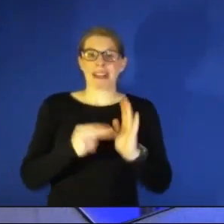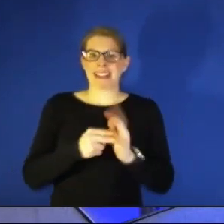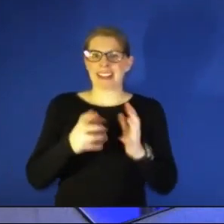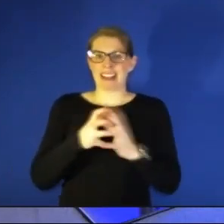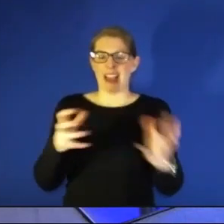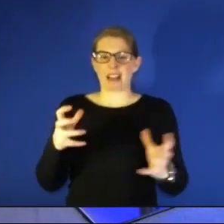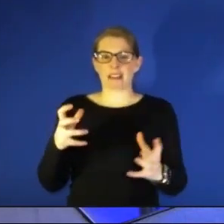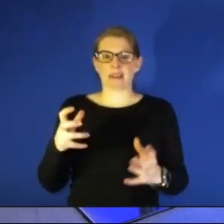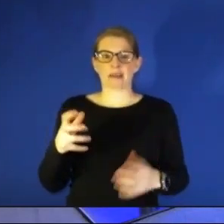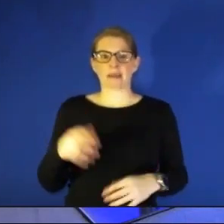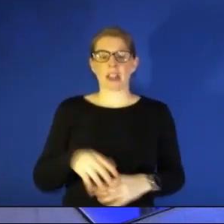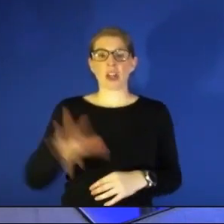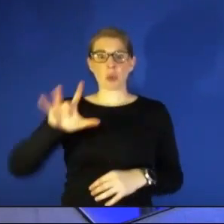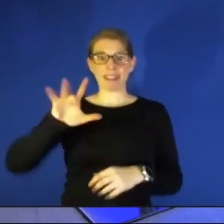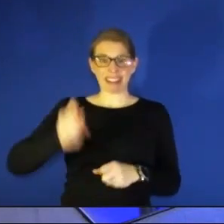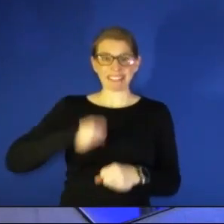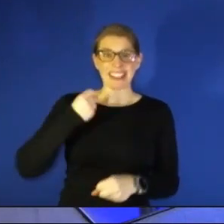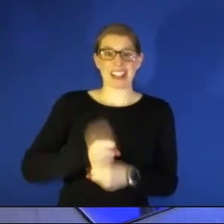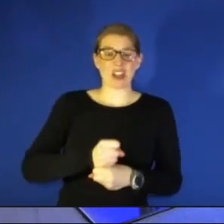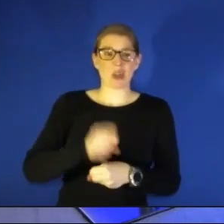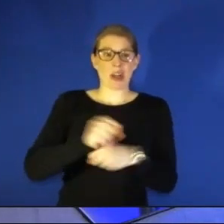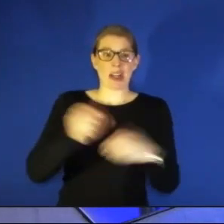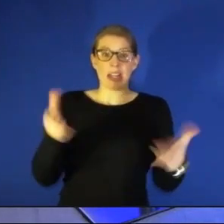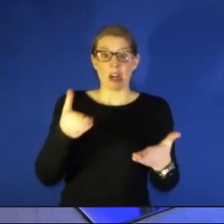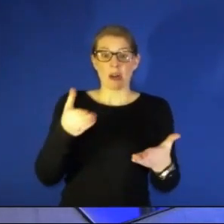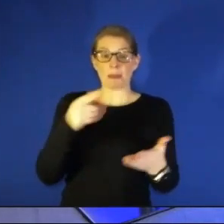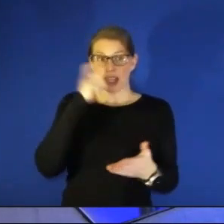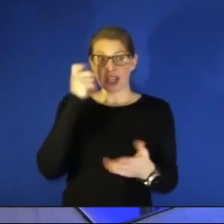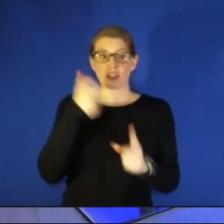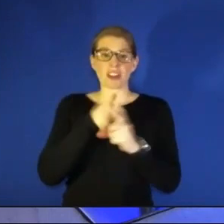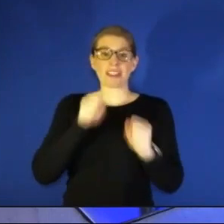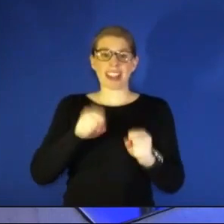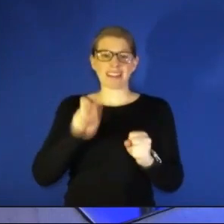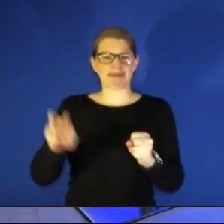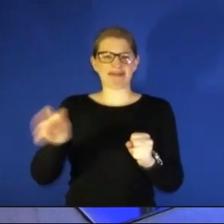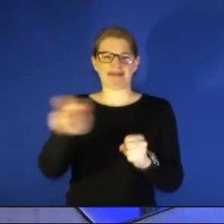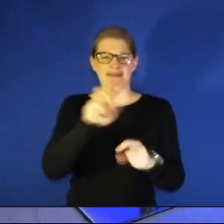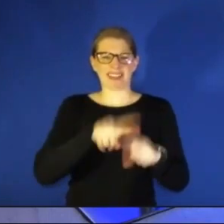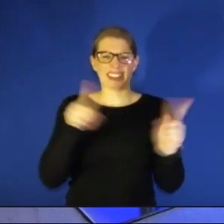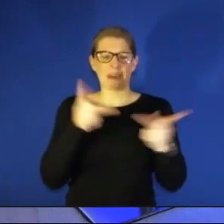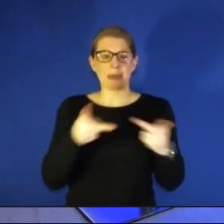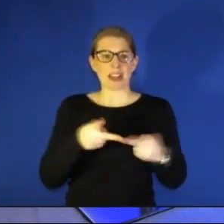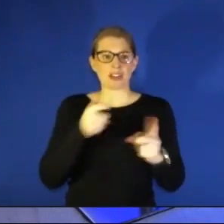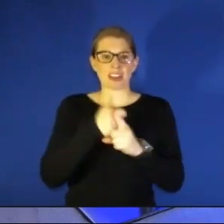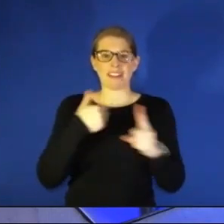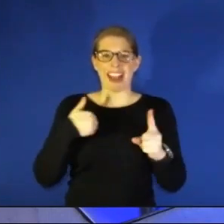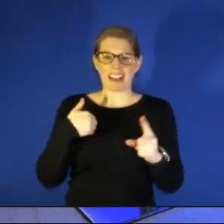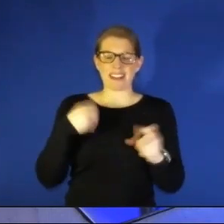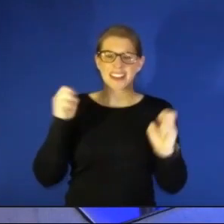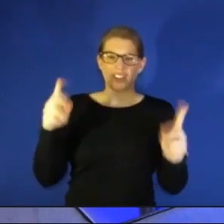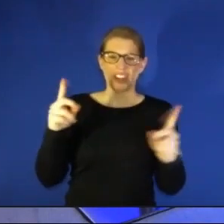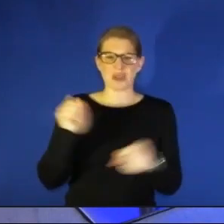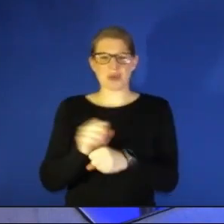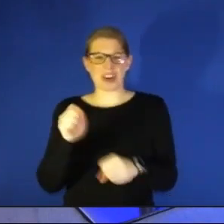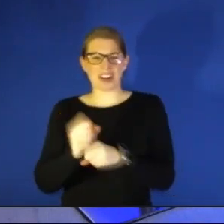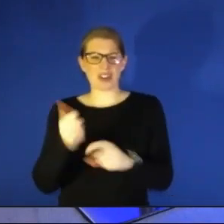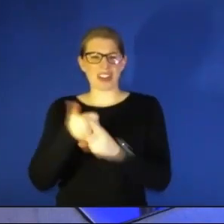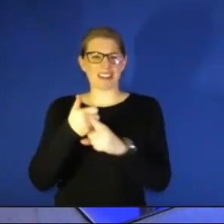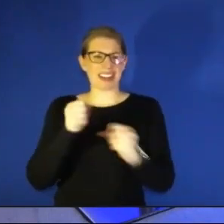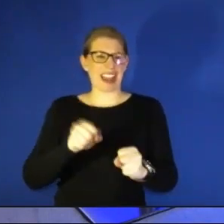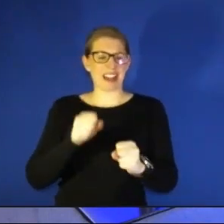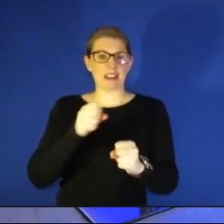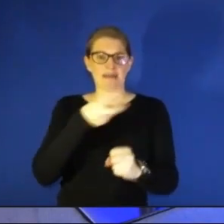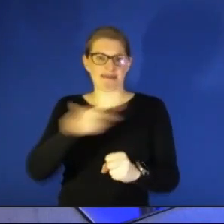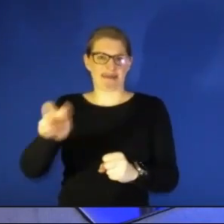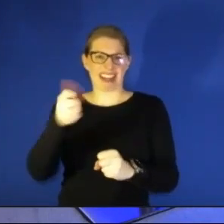you've been here at the health system. That has to say a lot, because you can go lots of places. Absolutely. You've done the work, you have the education, and you can go anywhere. But what I hear you say